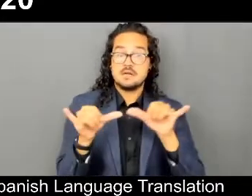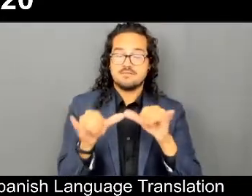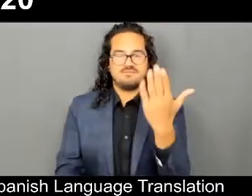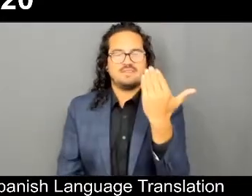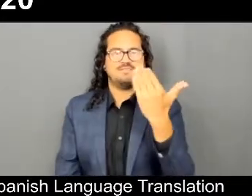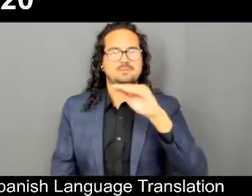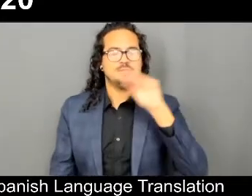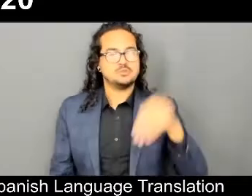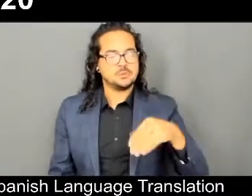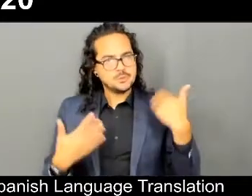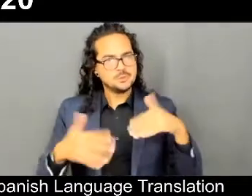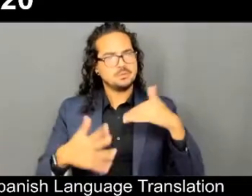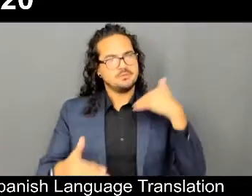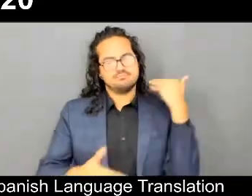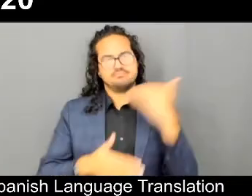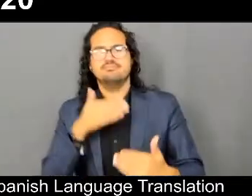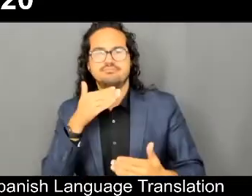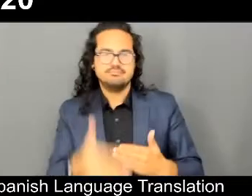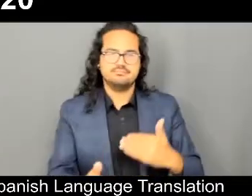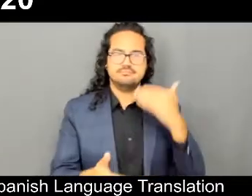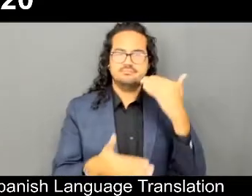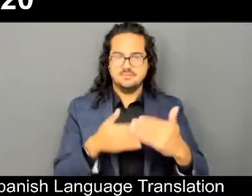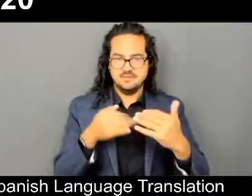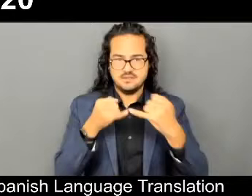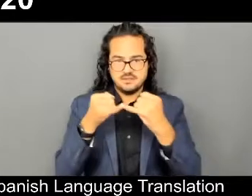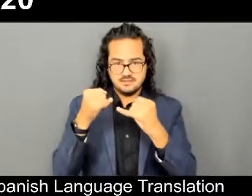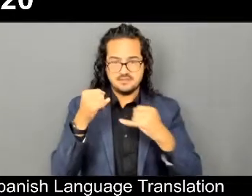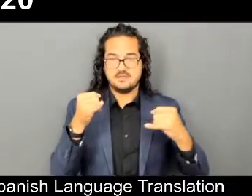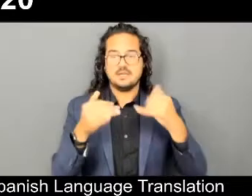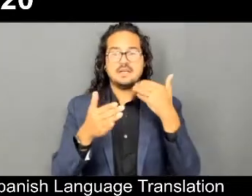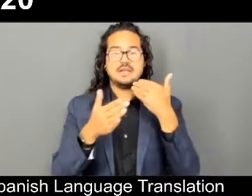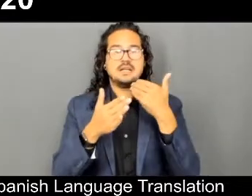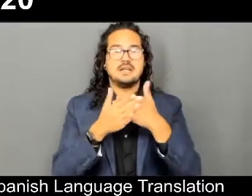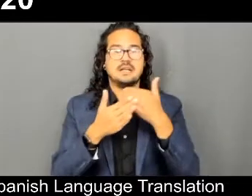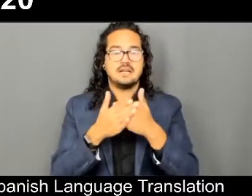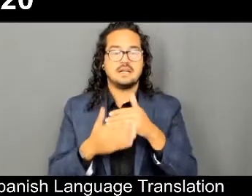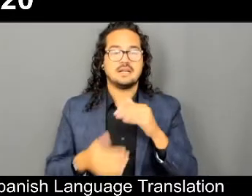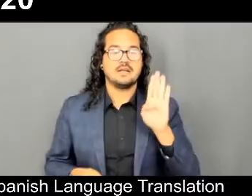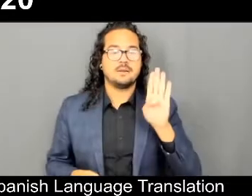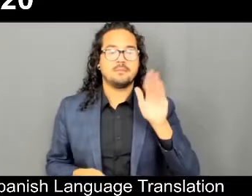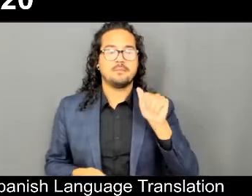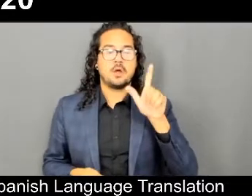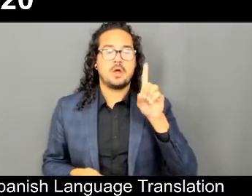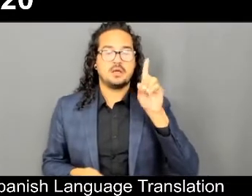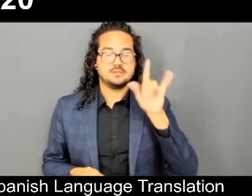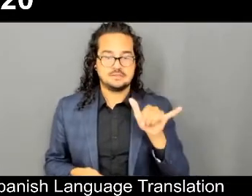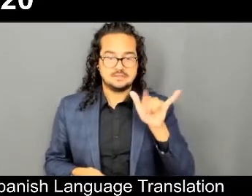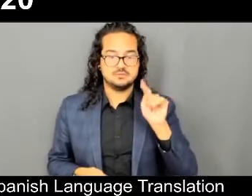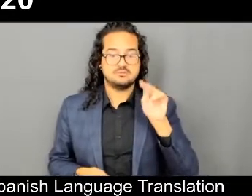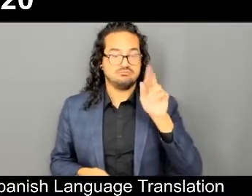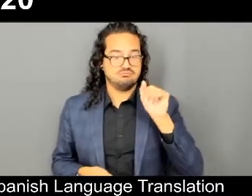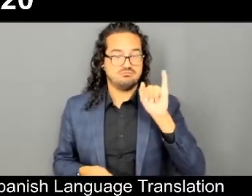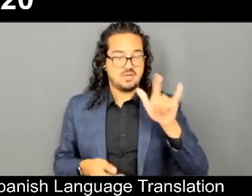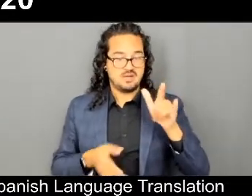Trail. They're down here in this Division Whiskey, basically that east side over there coming off the coast.